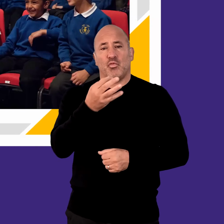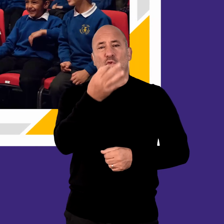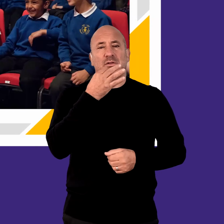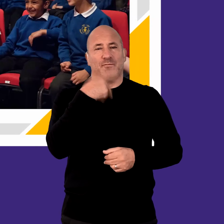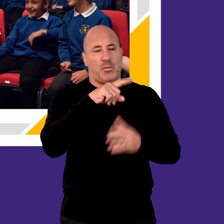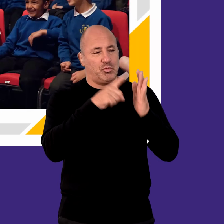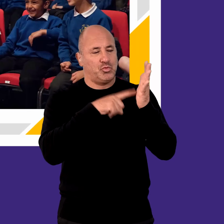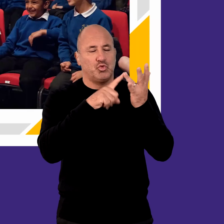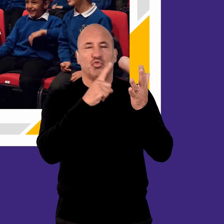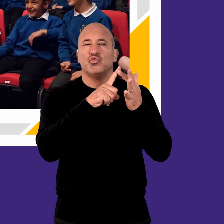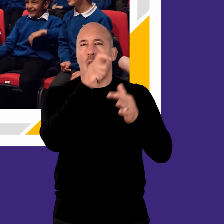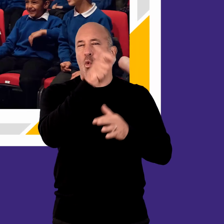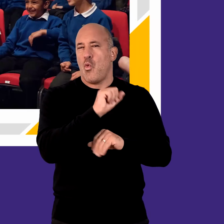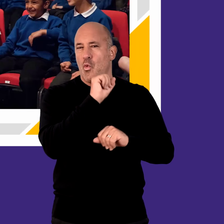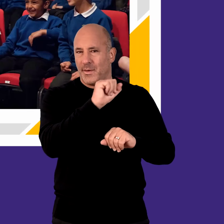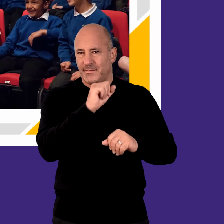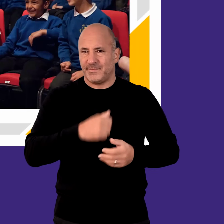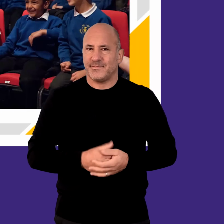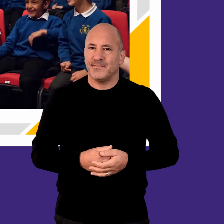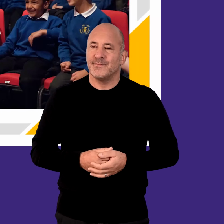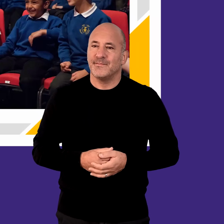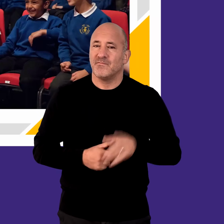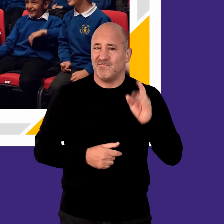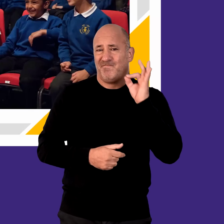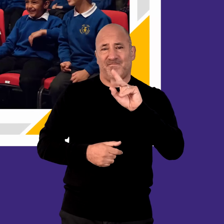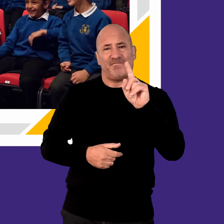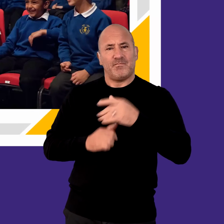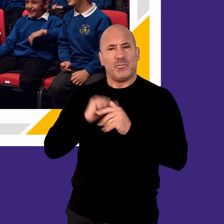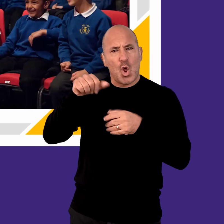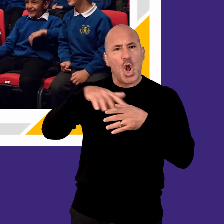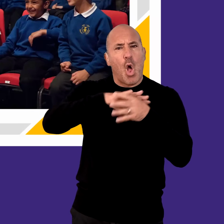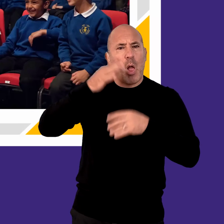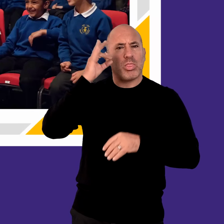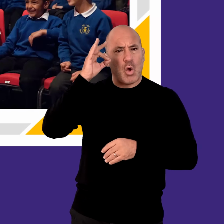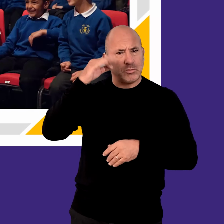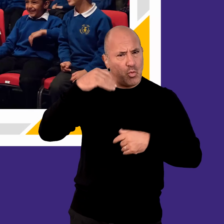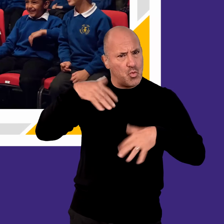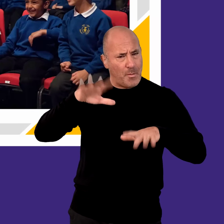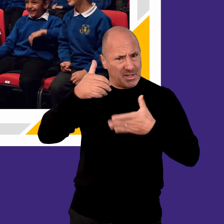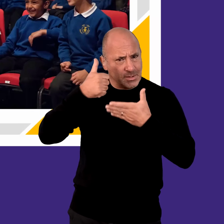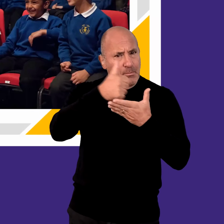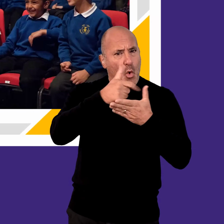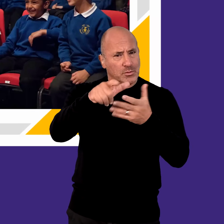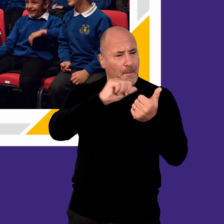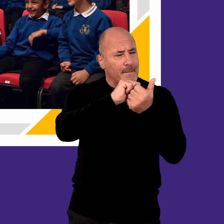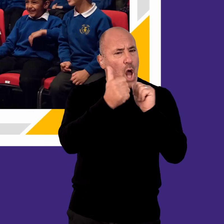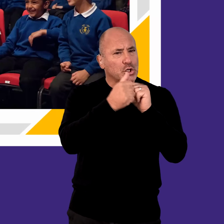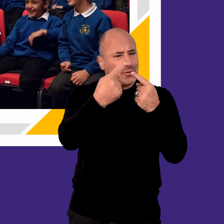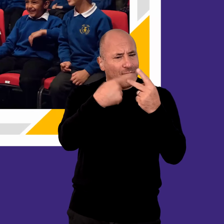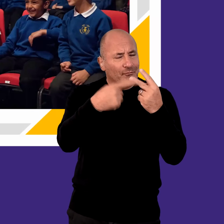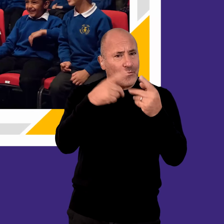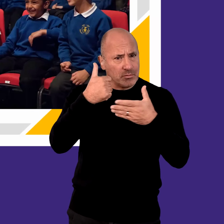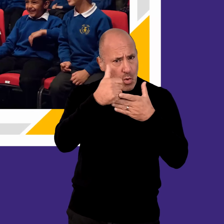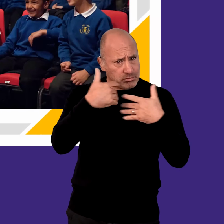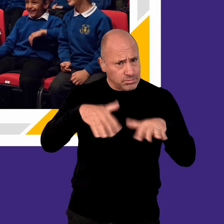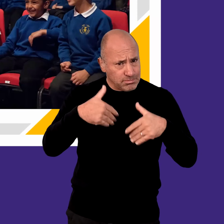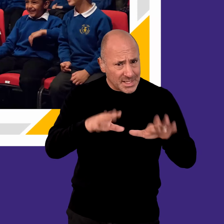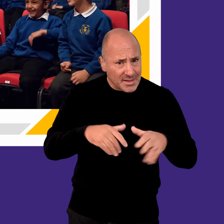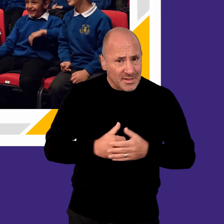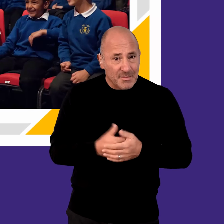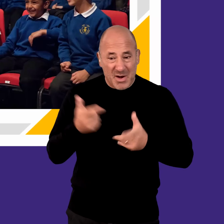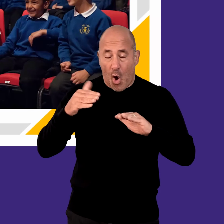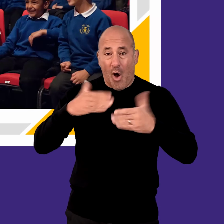Thank you. We have a question from Joe Gordon. Have you found your local authority has been supportive of